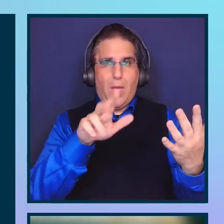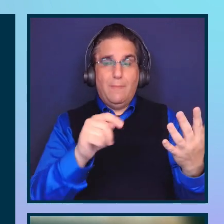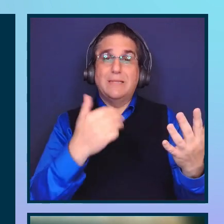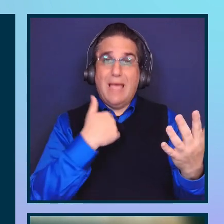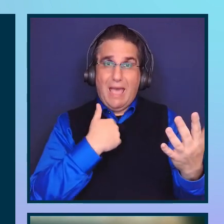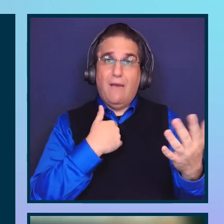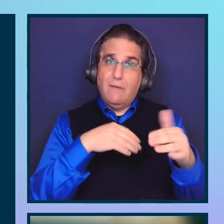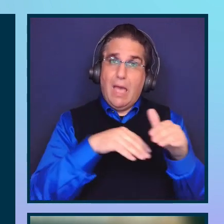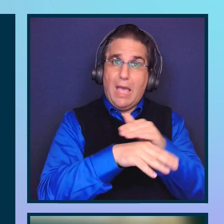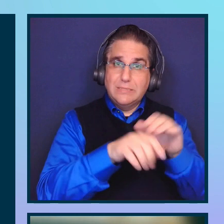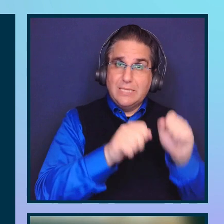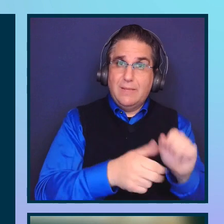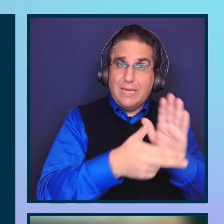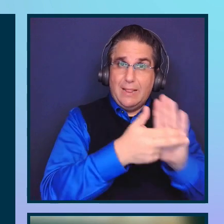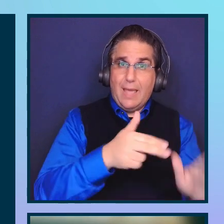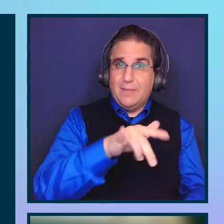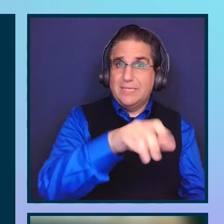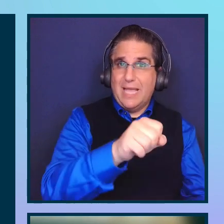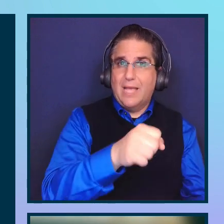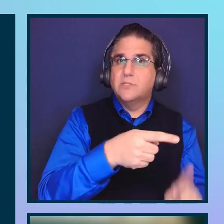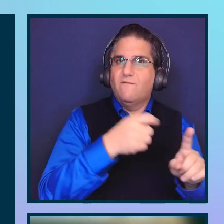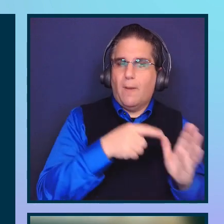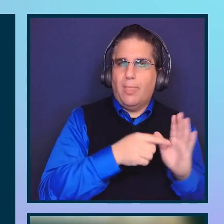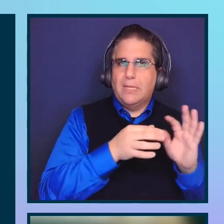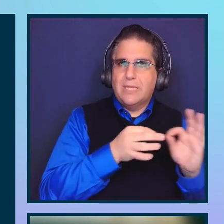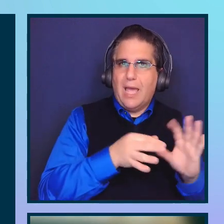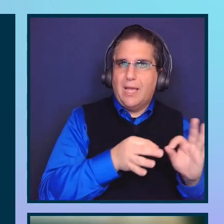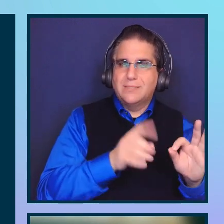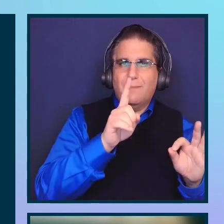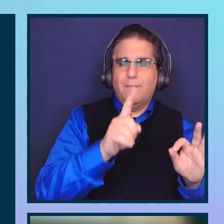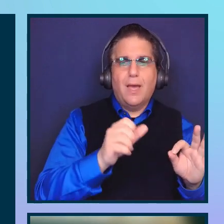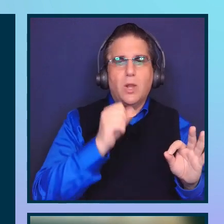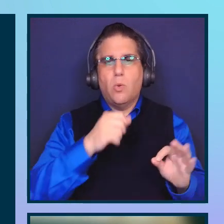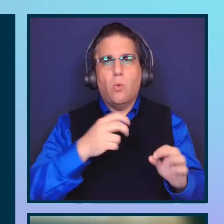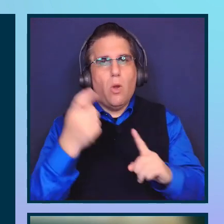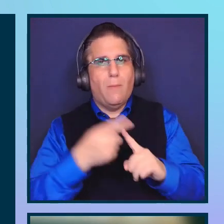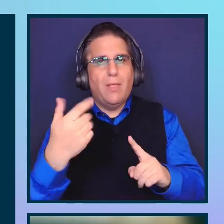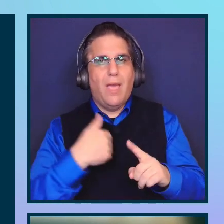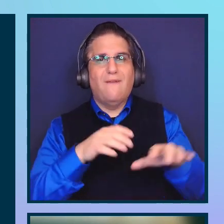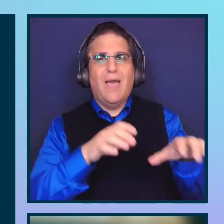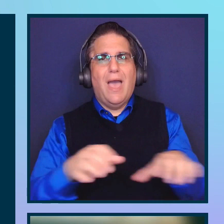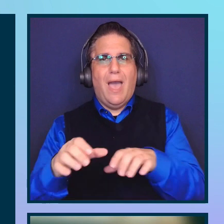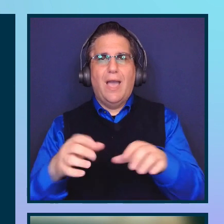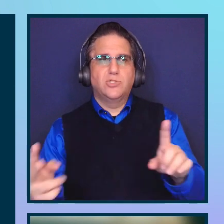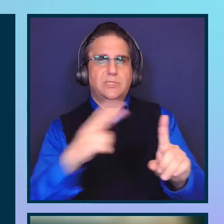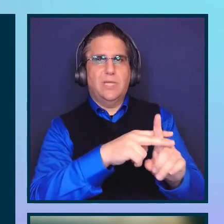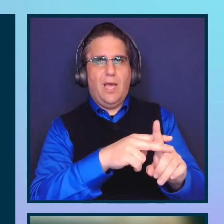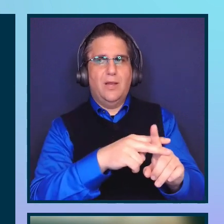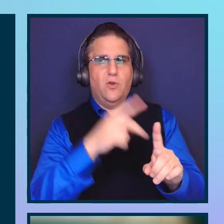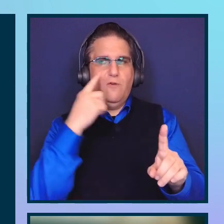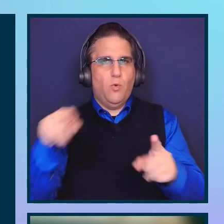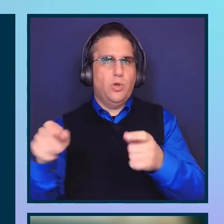text automatically, but they won't necessarily have an action assigned to them for the controls. You'll see